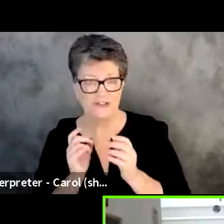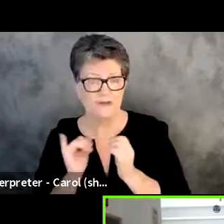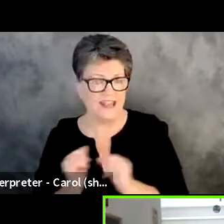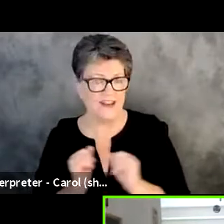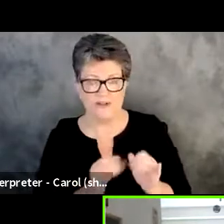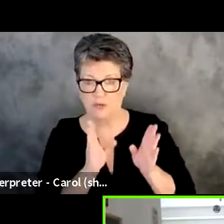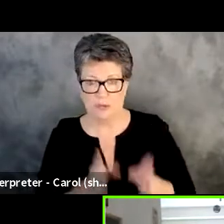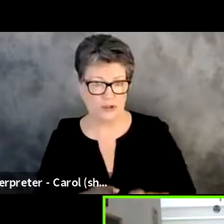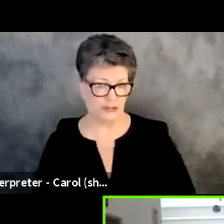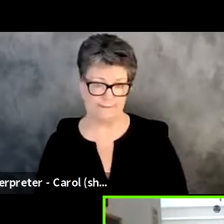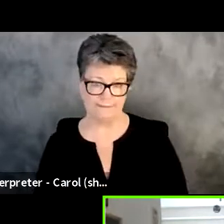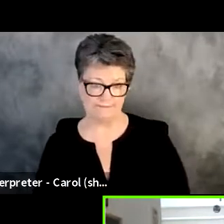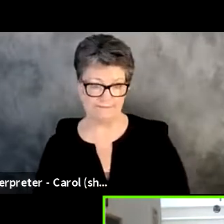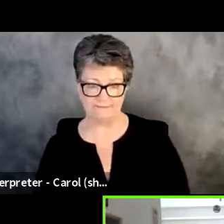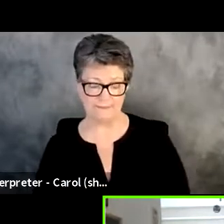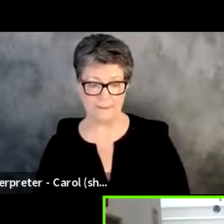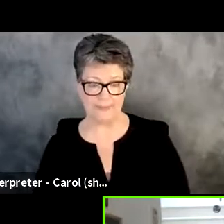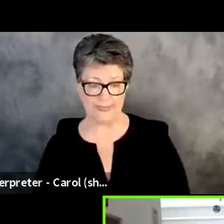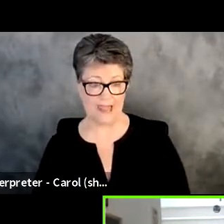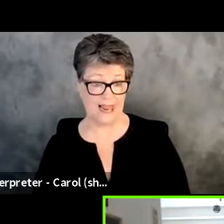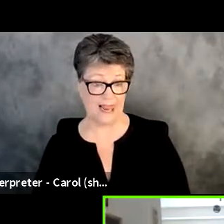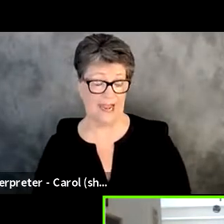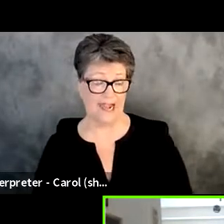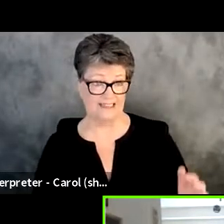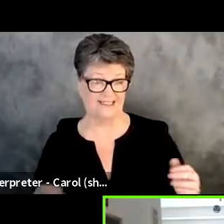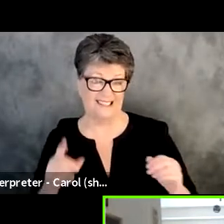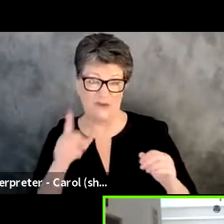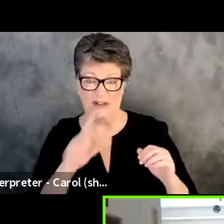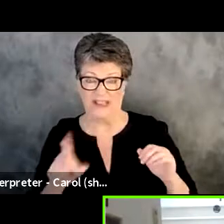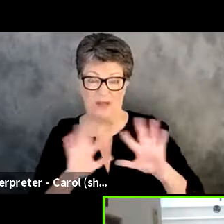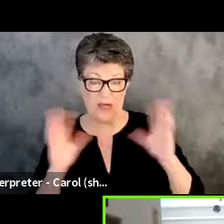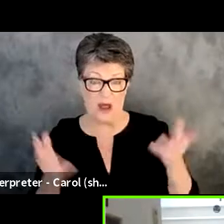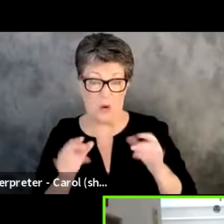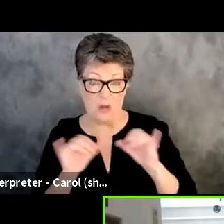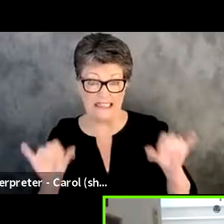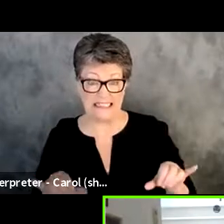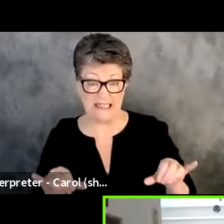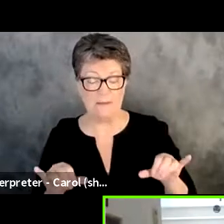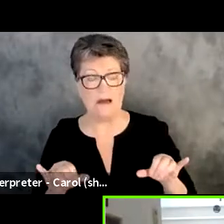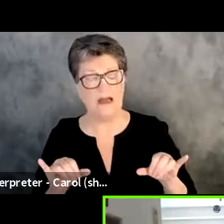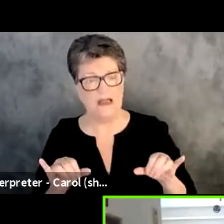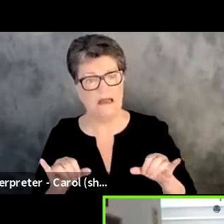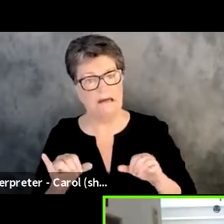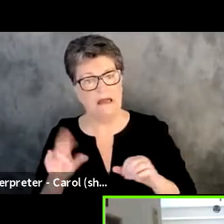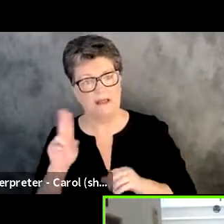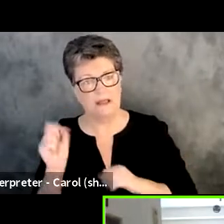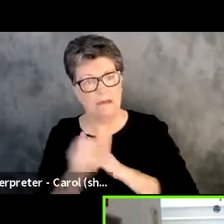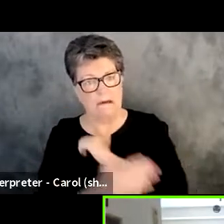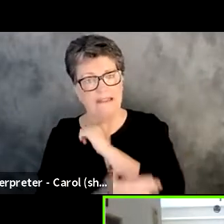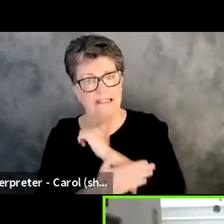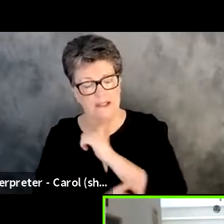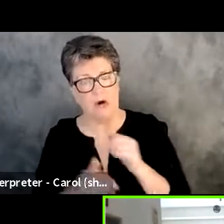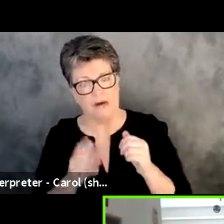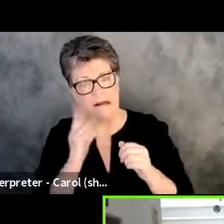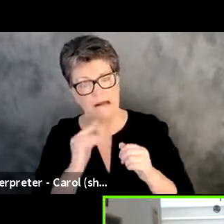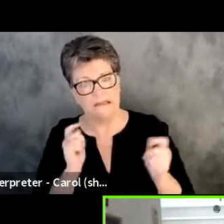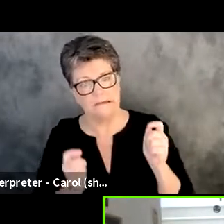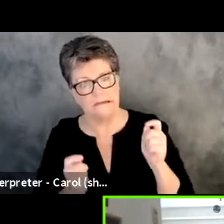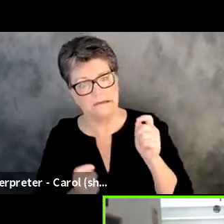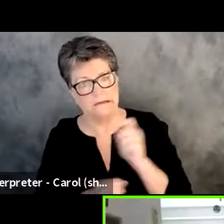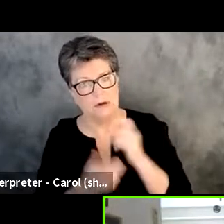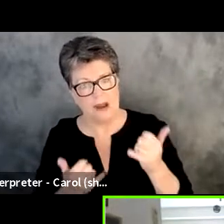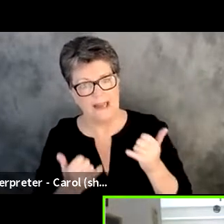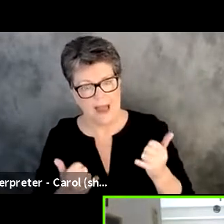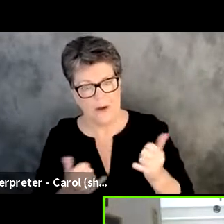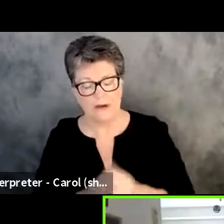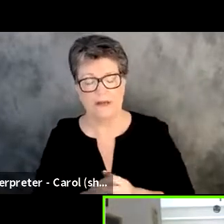basis. I think systemically, the country is going through many changes right now, and we need